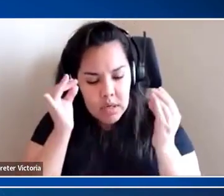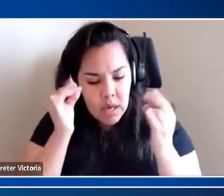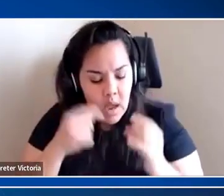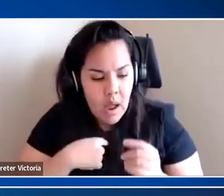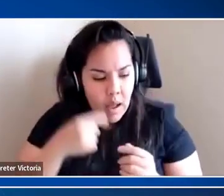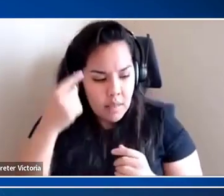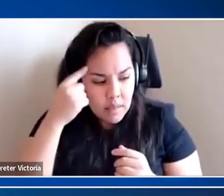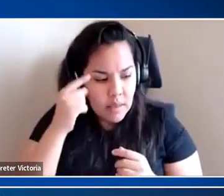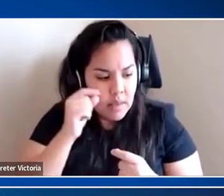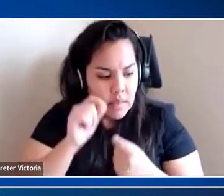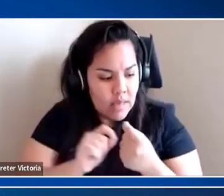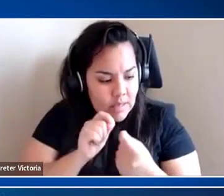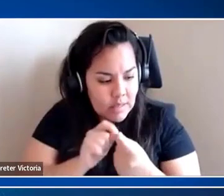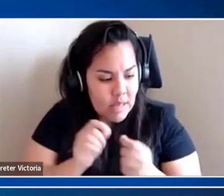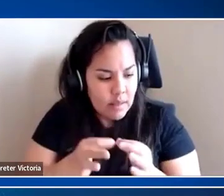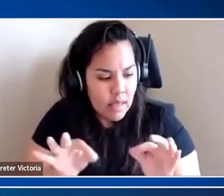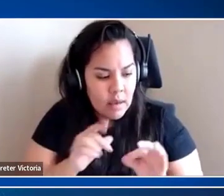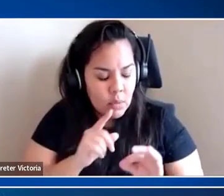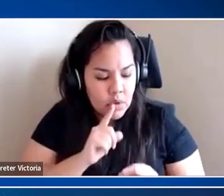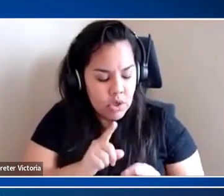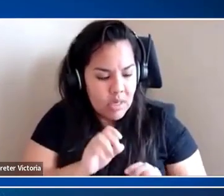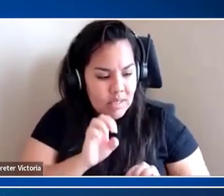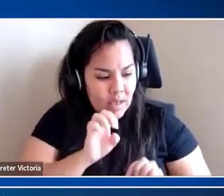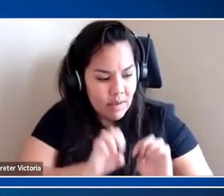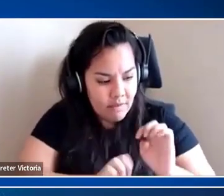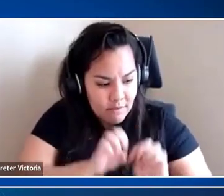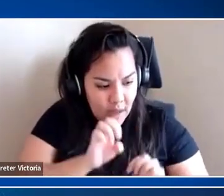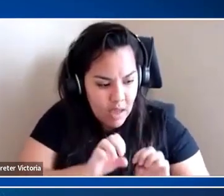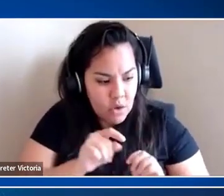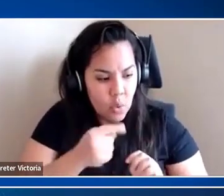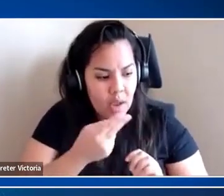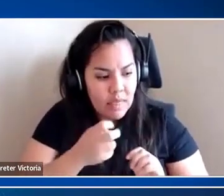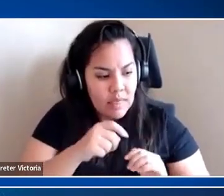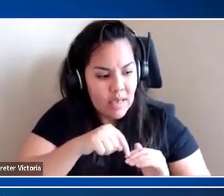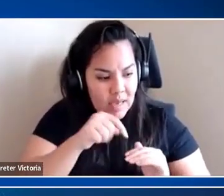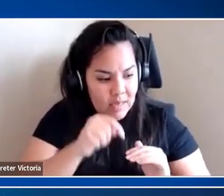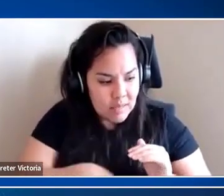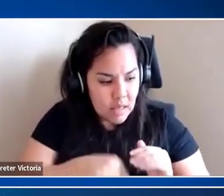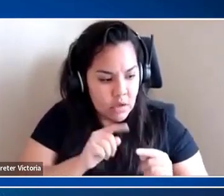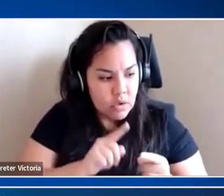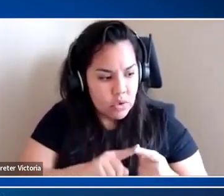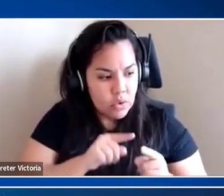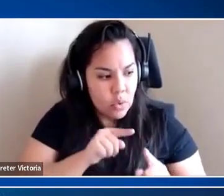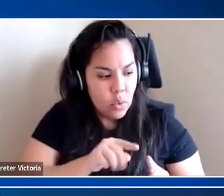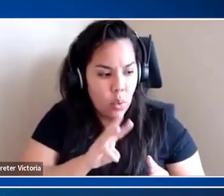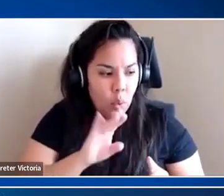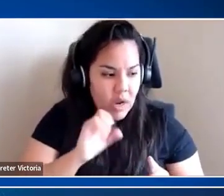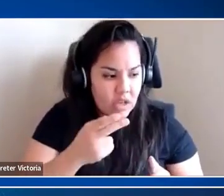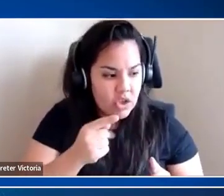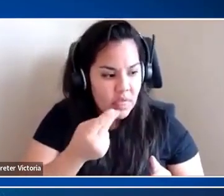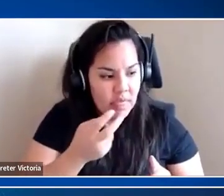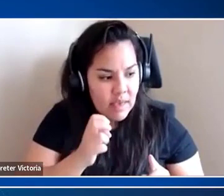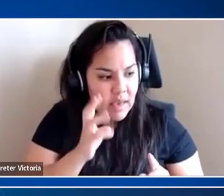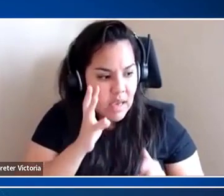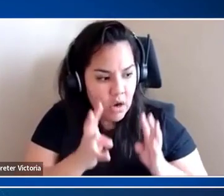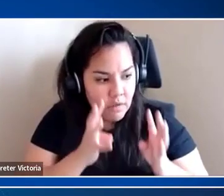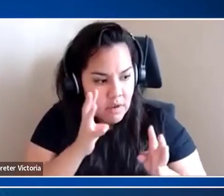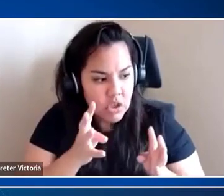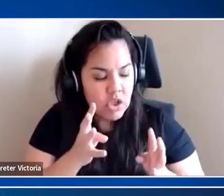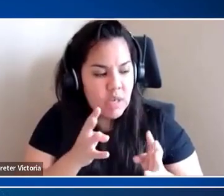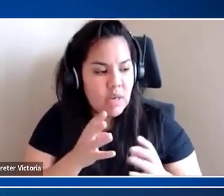the exact language is evaluate the extent to which innovation influences the importance of undertaking the proposed